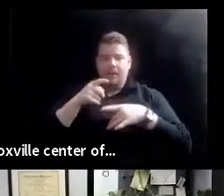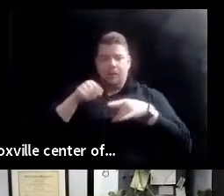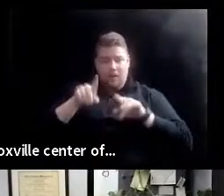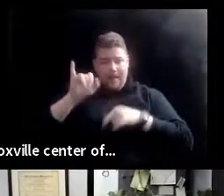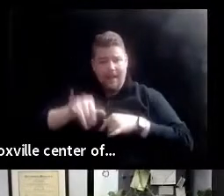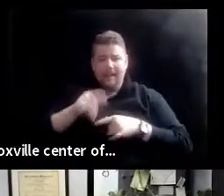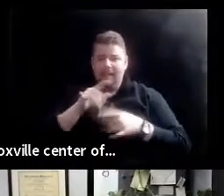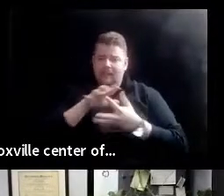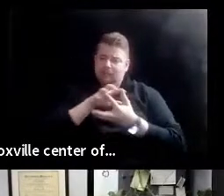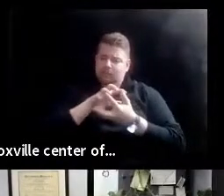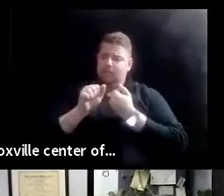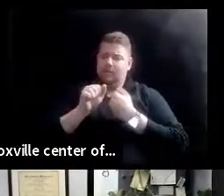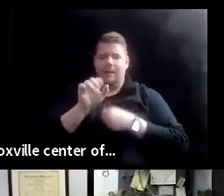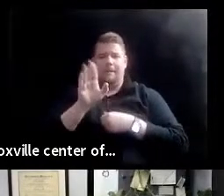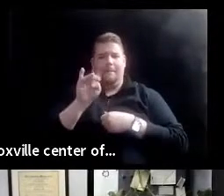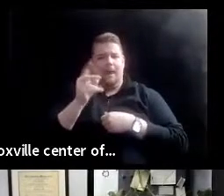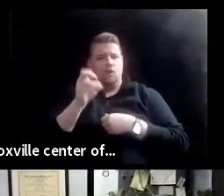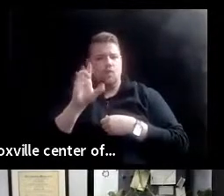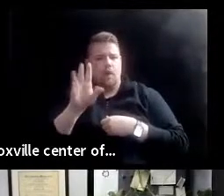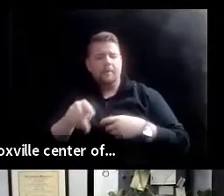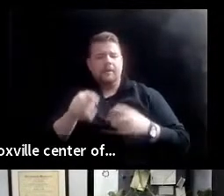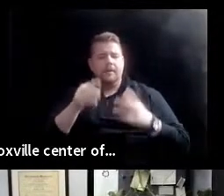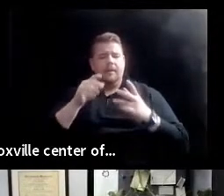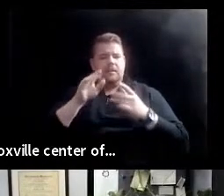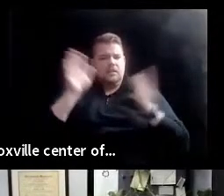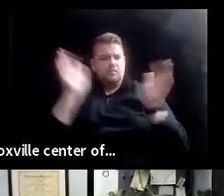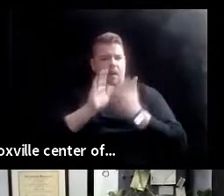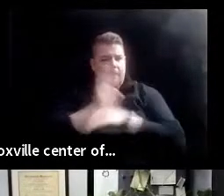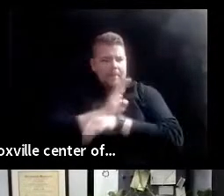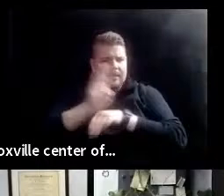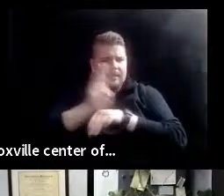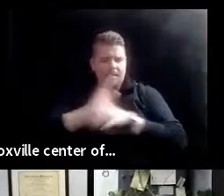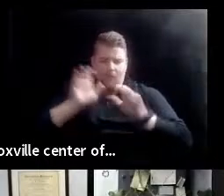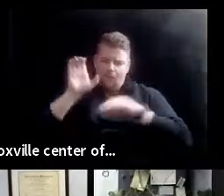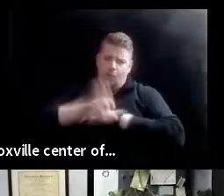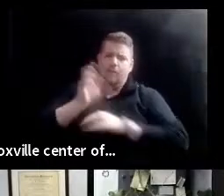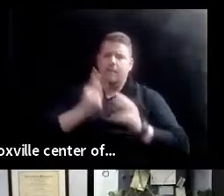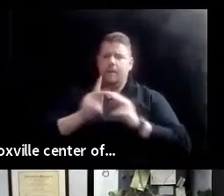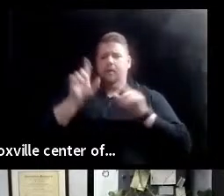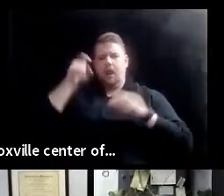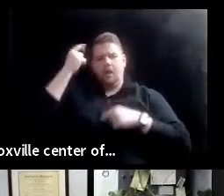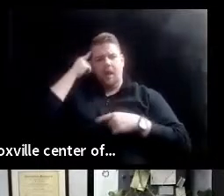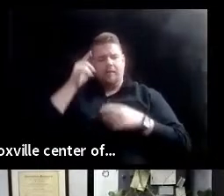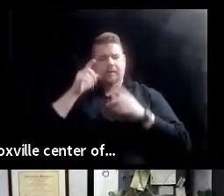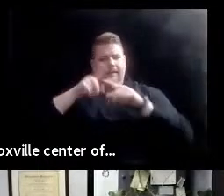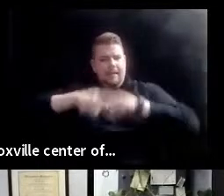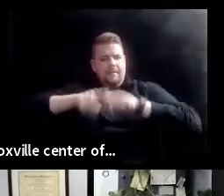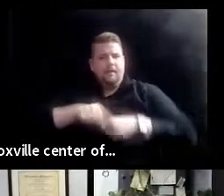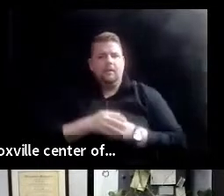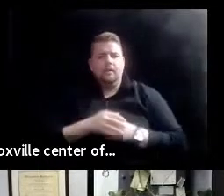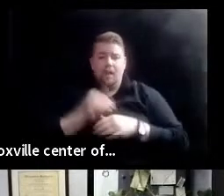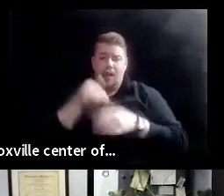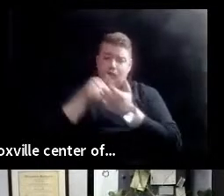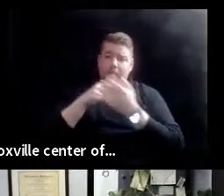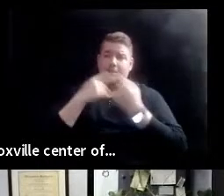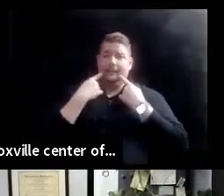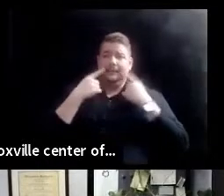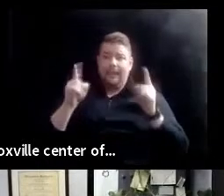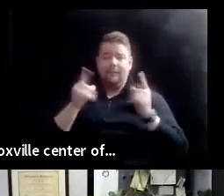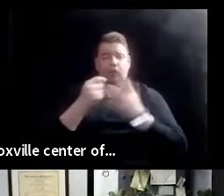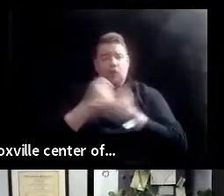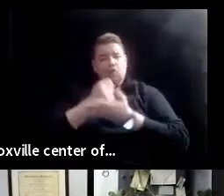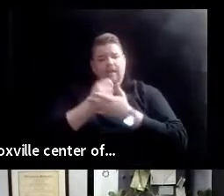to bankrupt small businesses and force people into government dependence. Doctors have been successfully treating patients